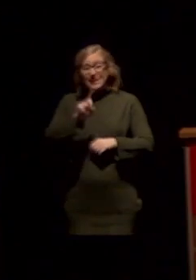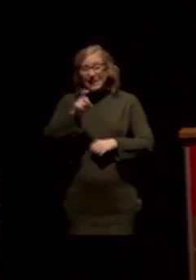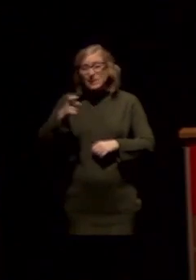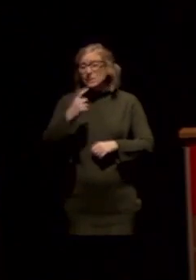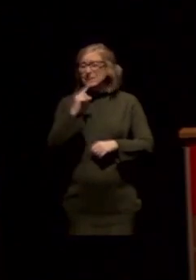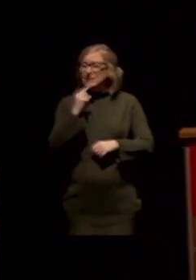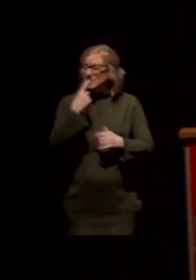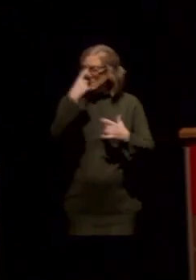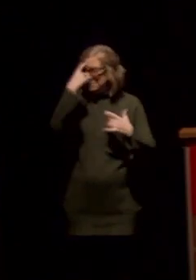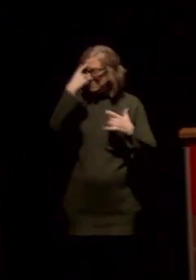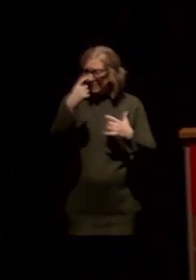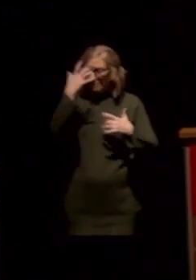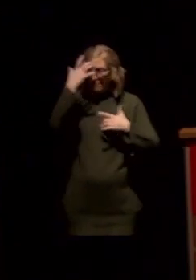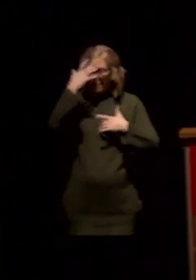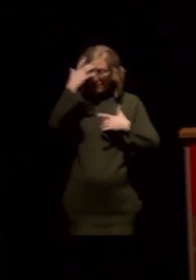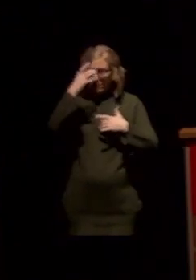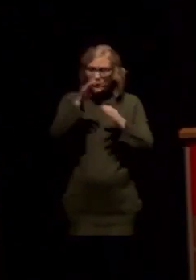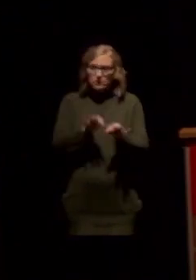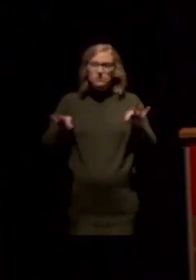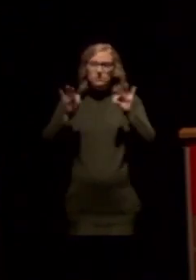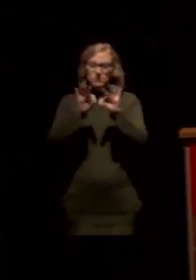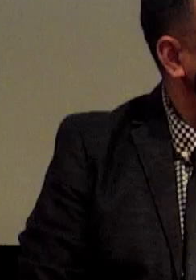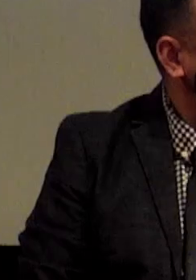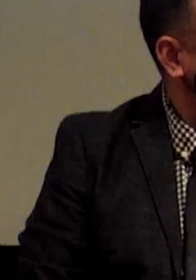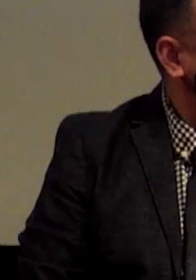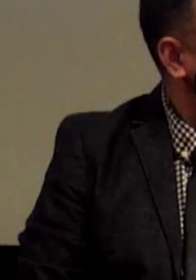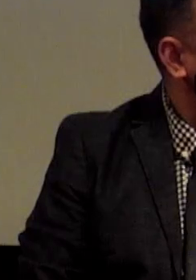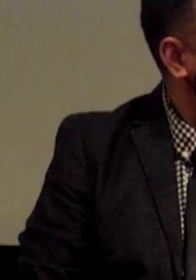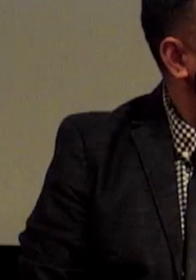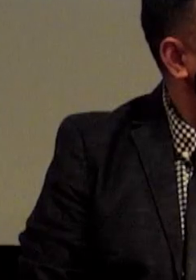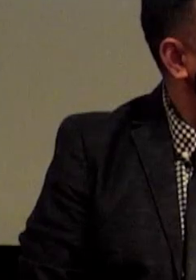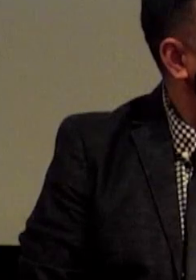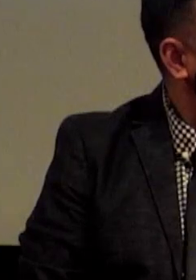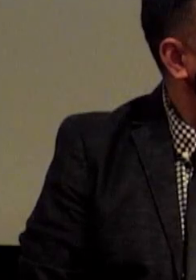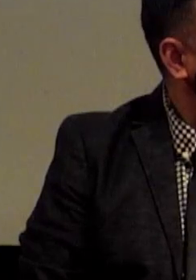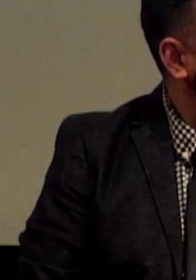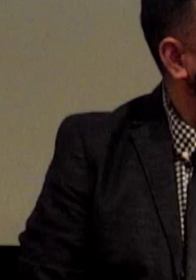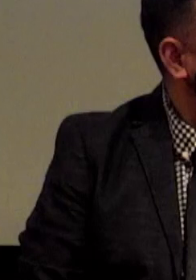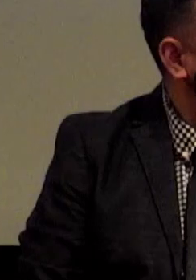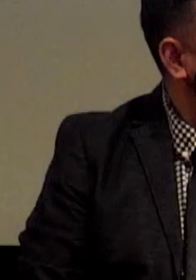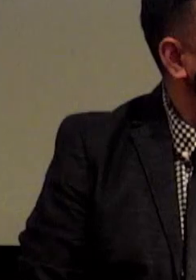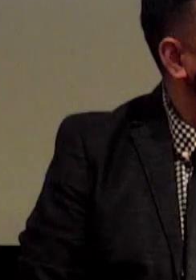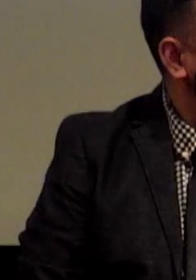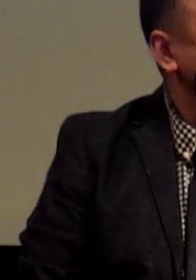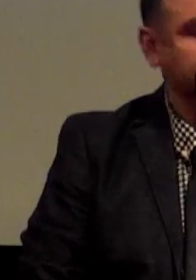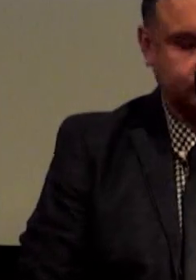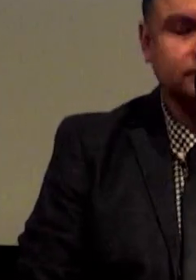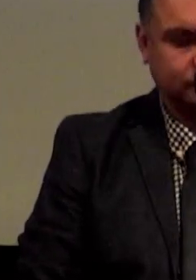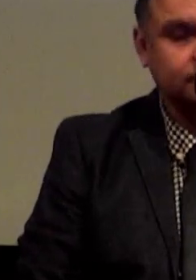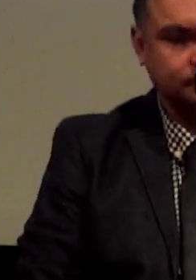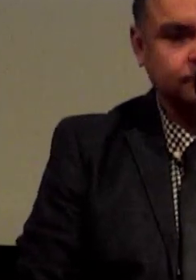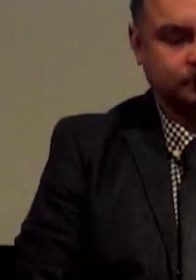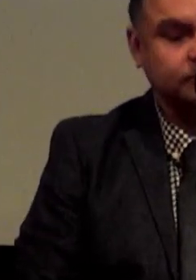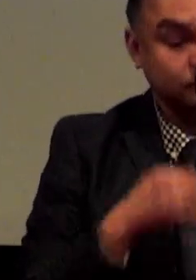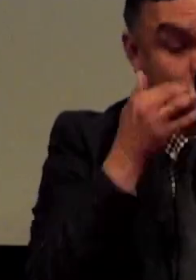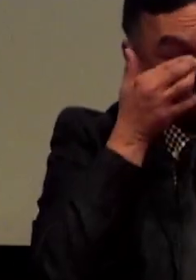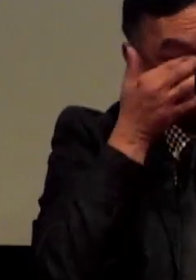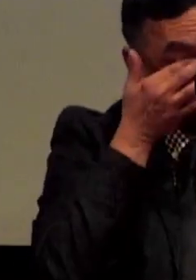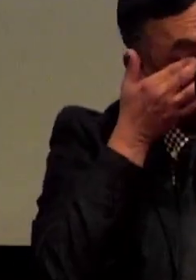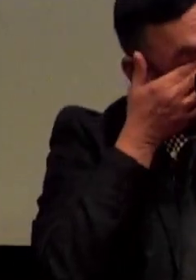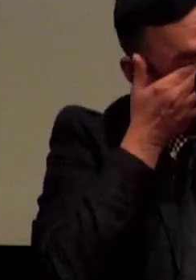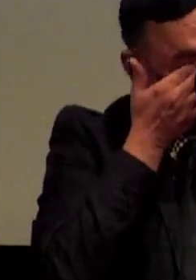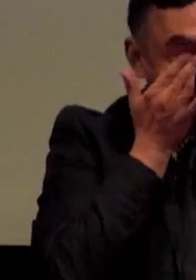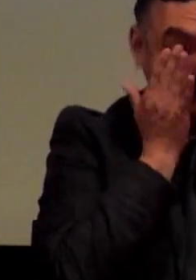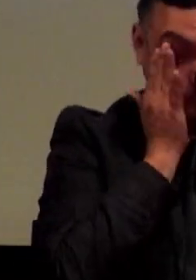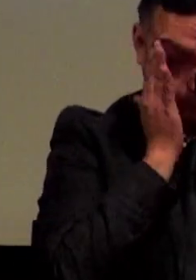important because there are evidence-based treatments that can really help. But taking a pill is not the only thing that you have to do, right?